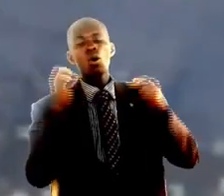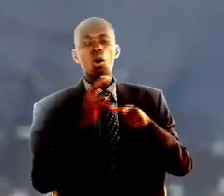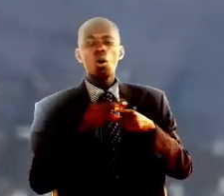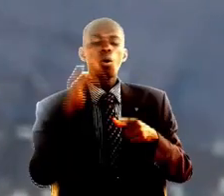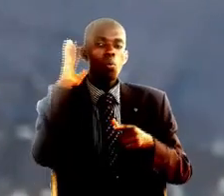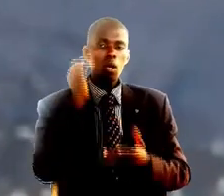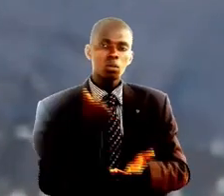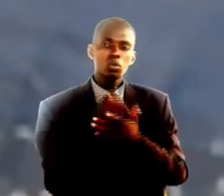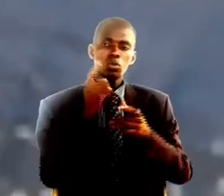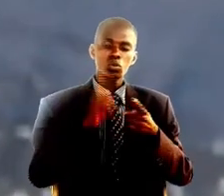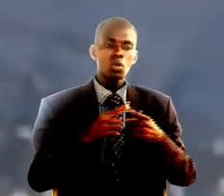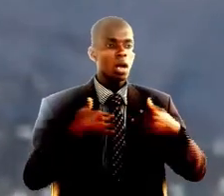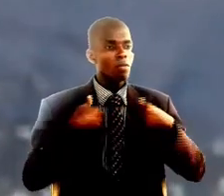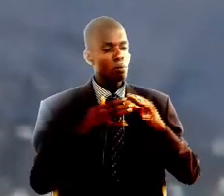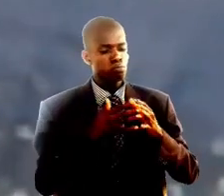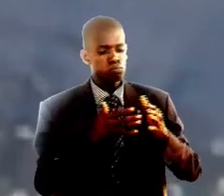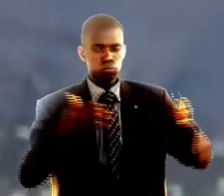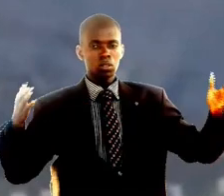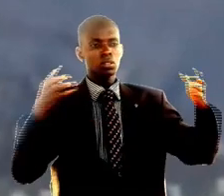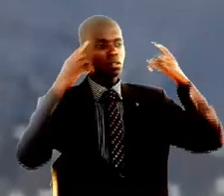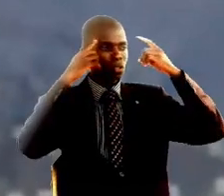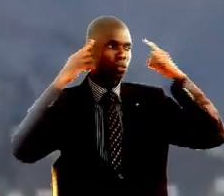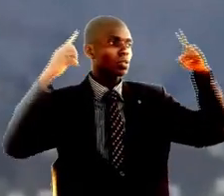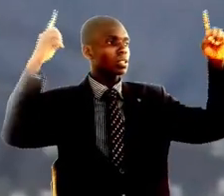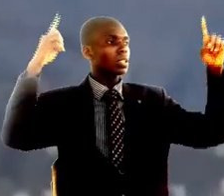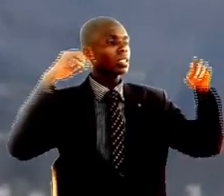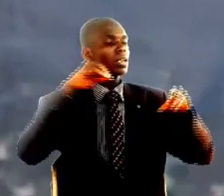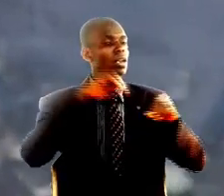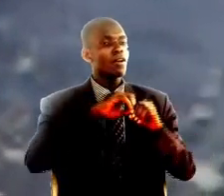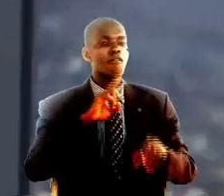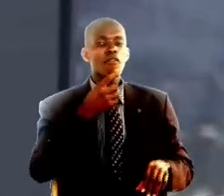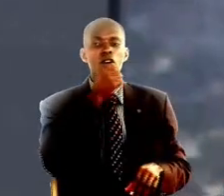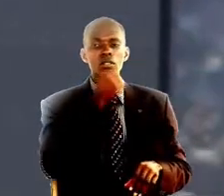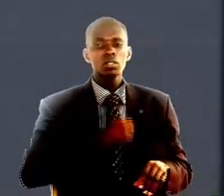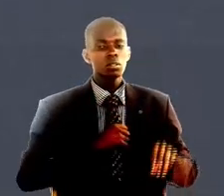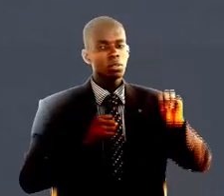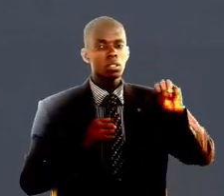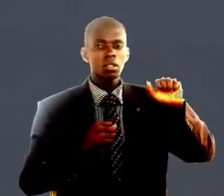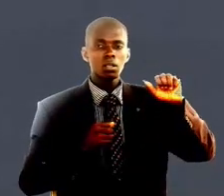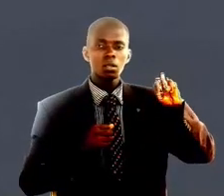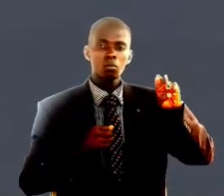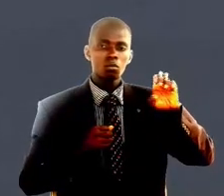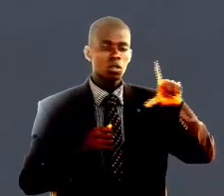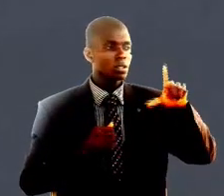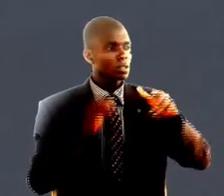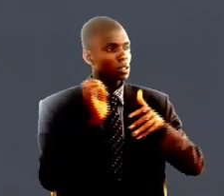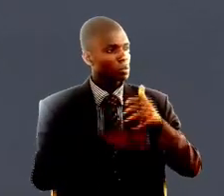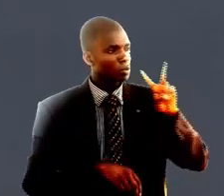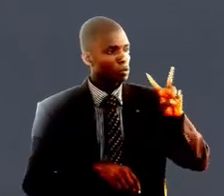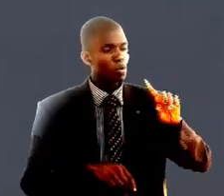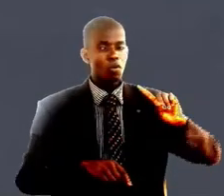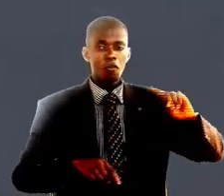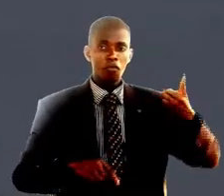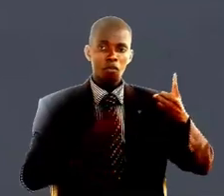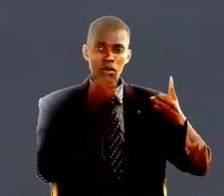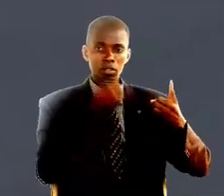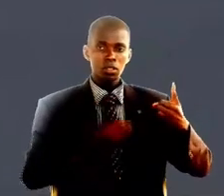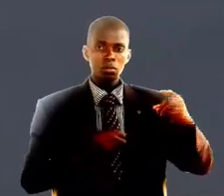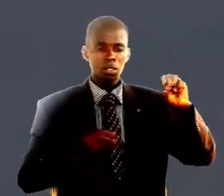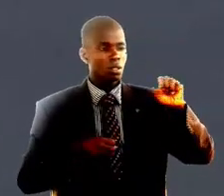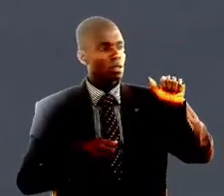and broaden your achievements. In 1 Samuel chapter 2, I'm reading from verse 3 there. 1 Samuel